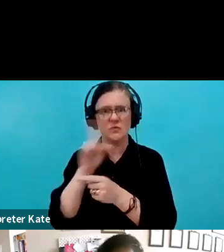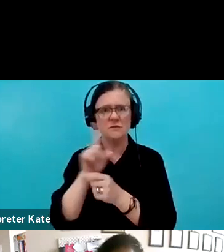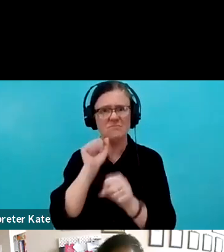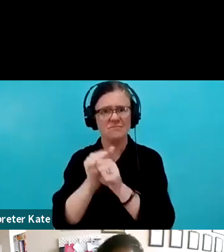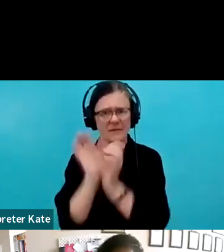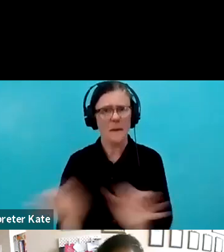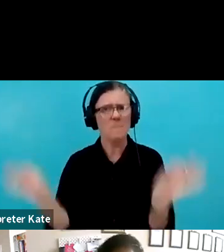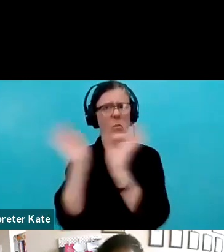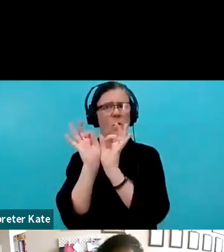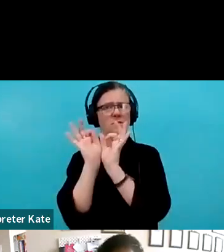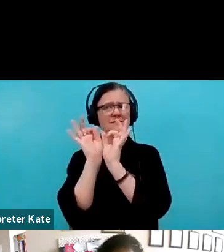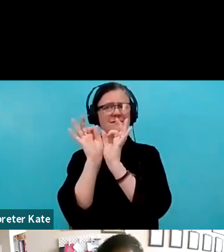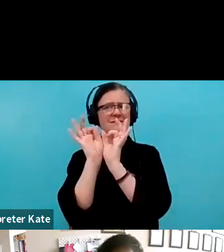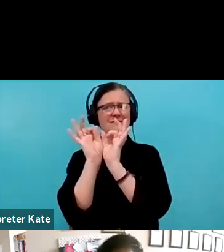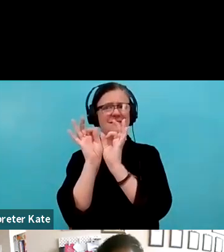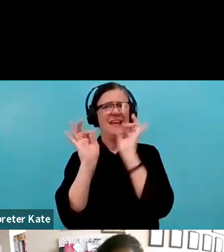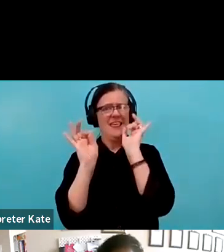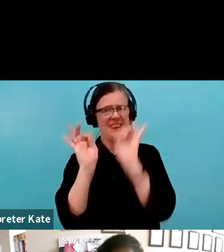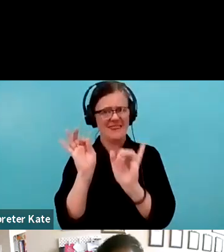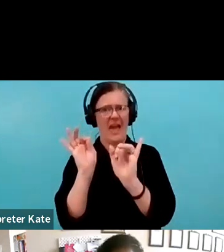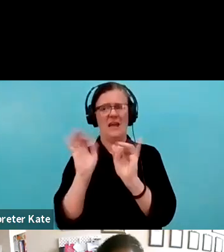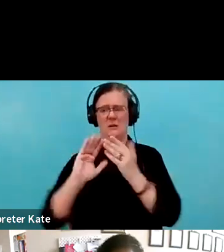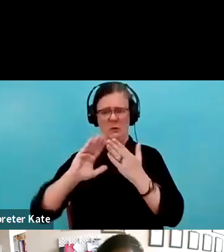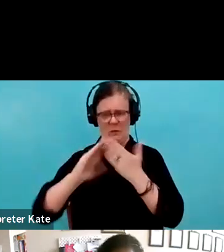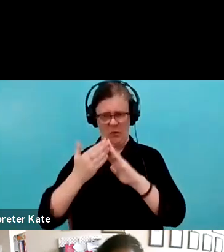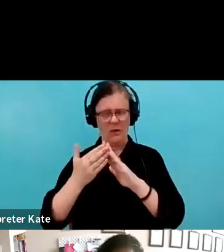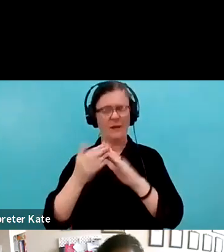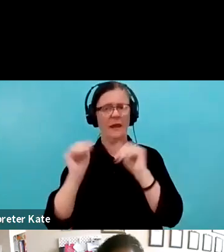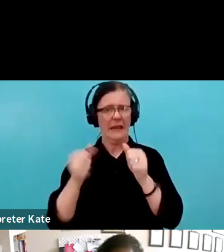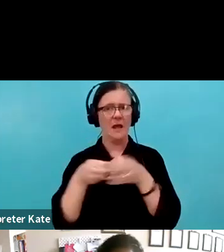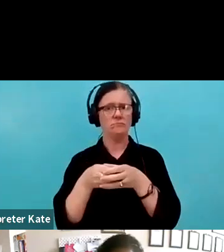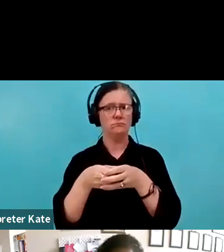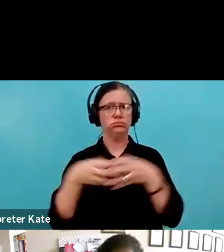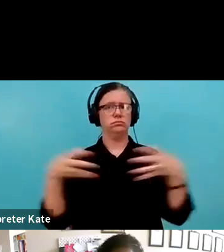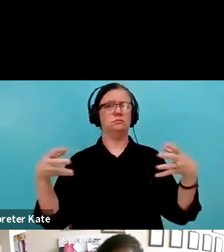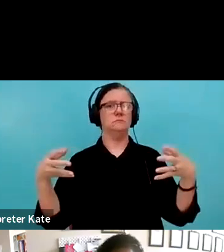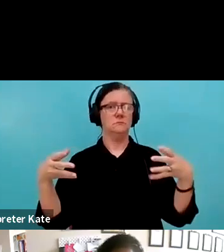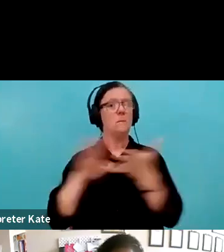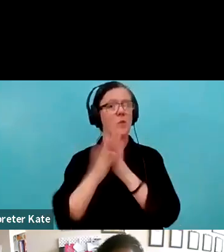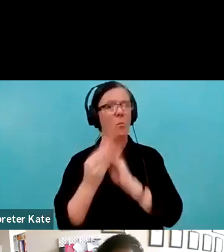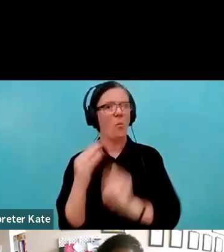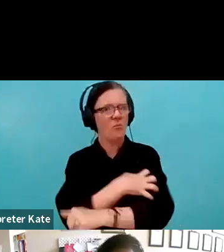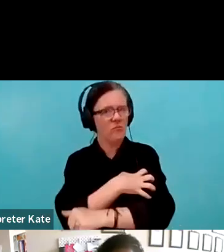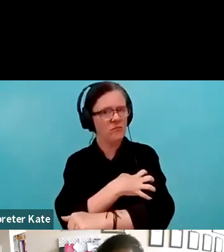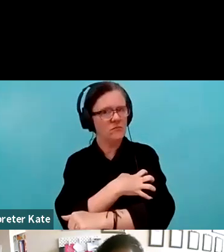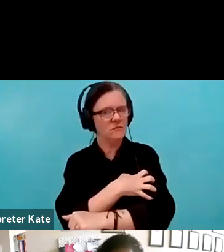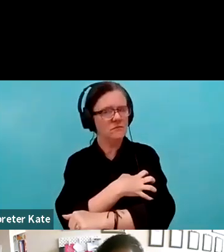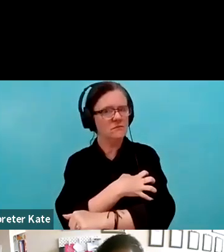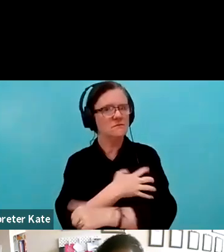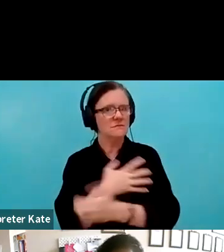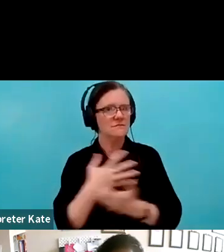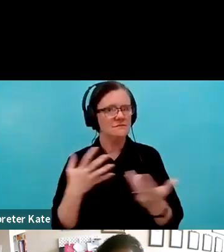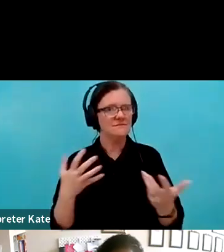because that kind of community grows much more power. And